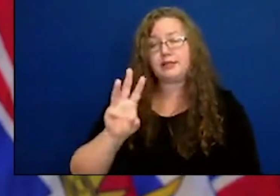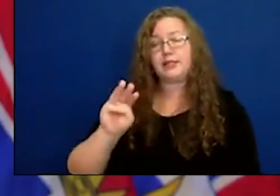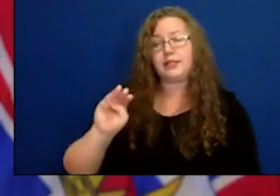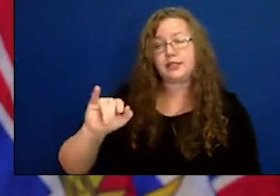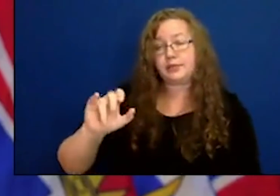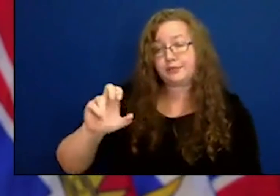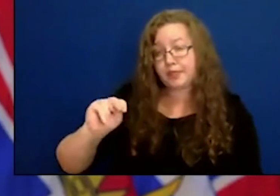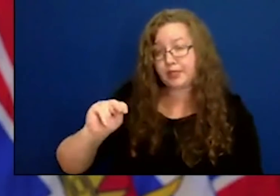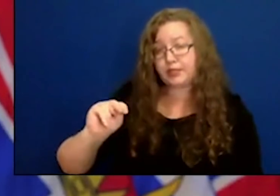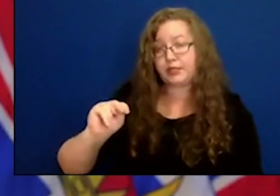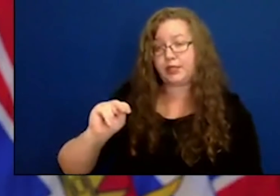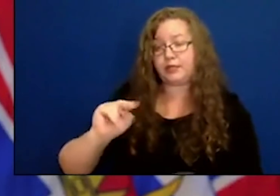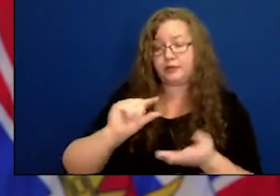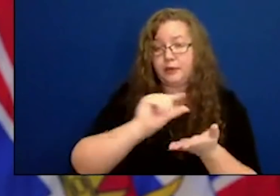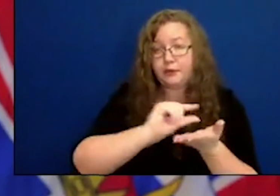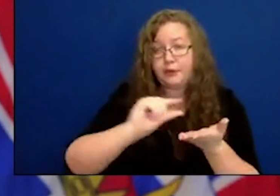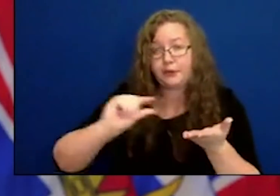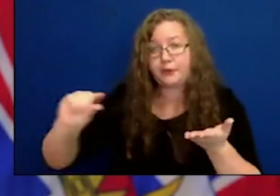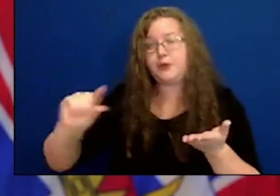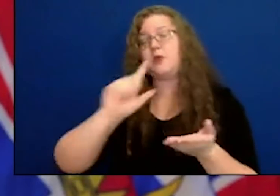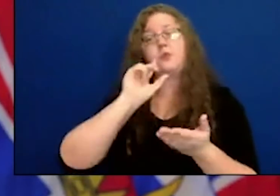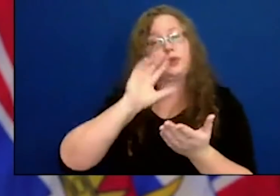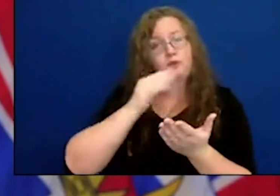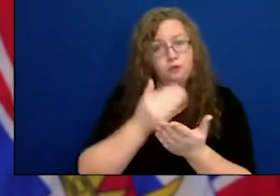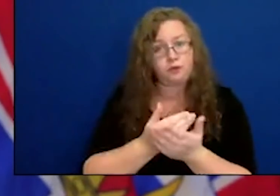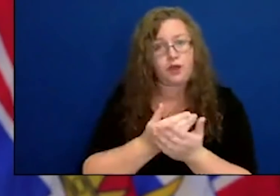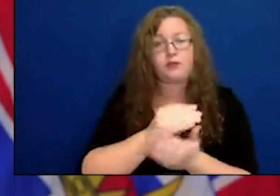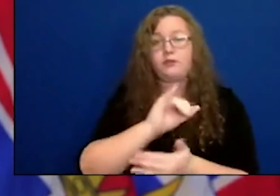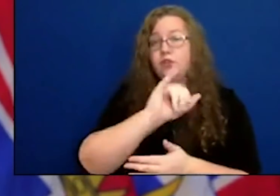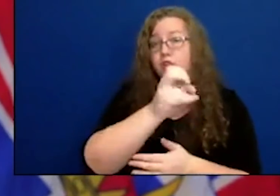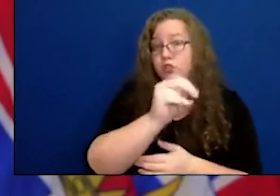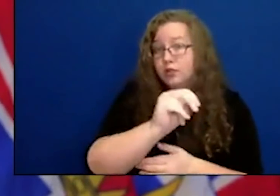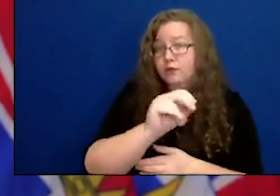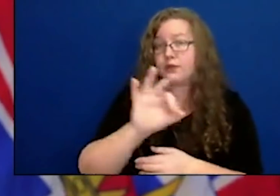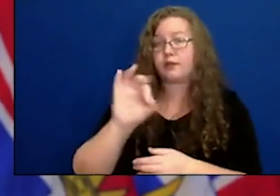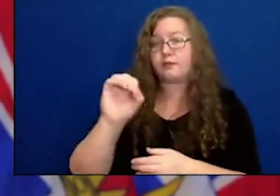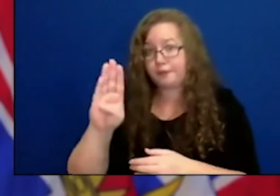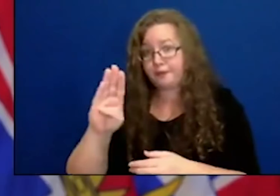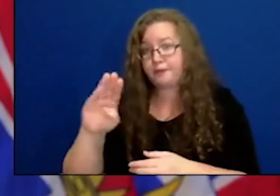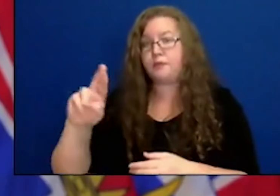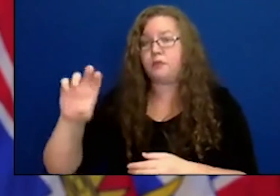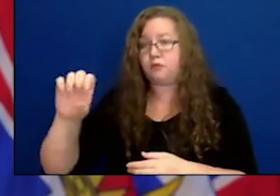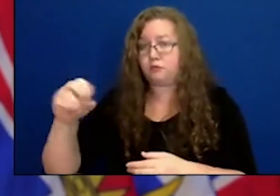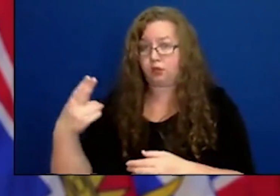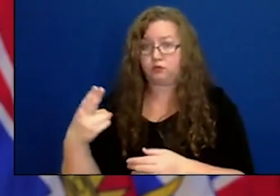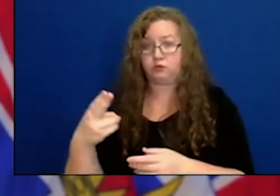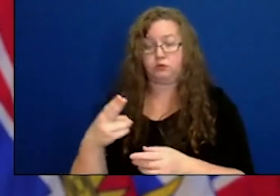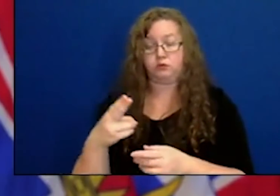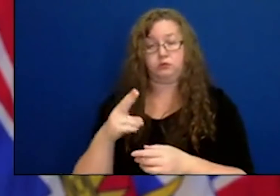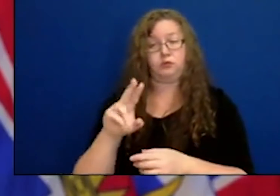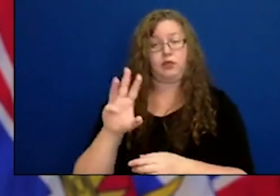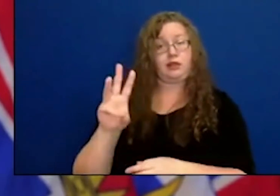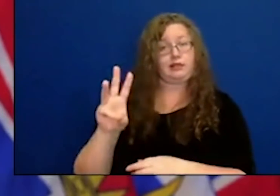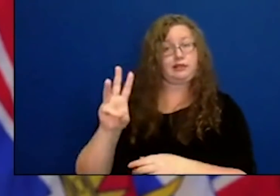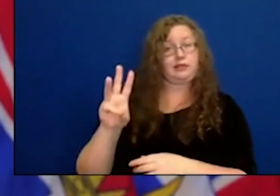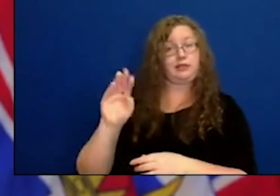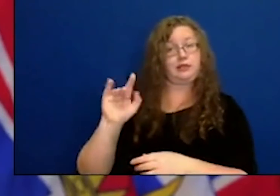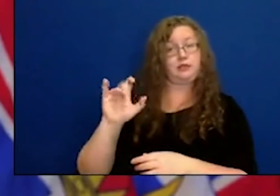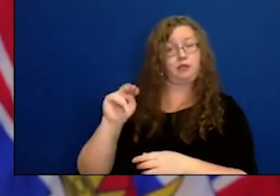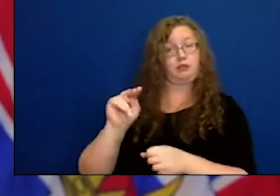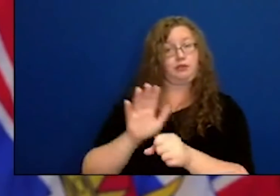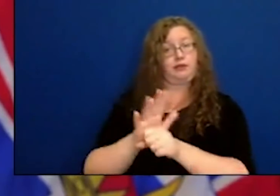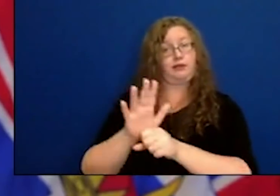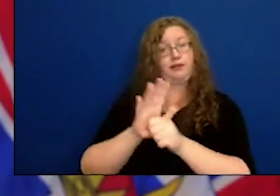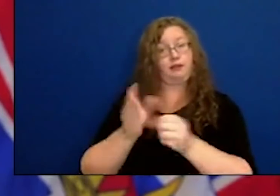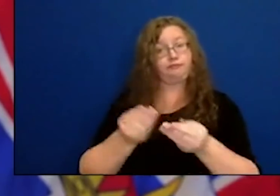come through the weeks of January, February, March. So that's not enough for everybody. What we do